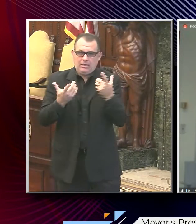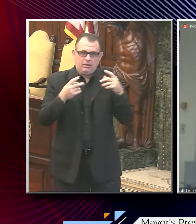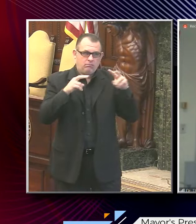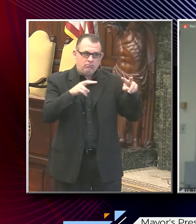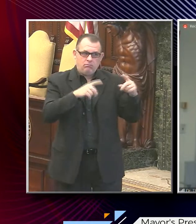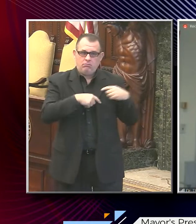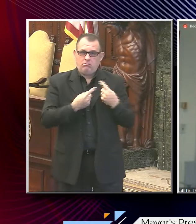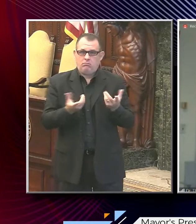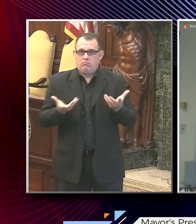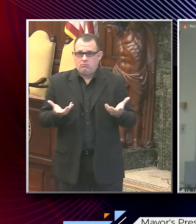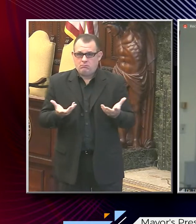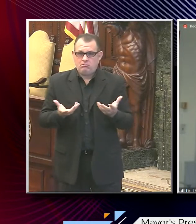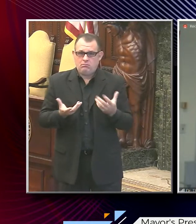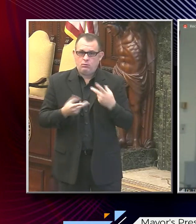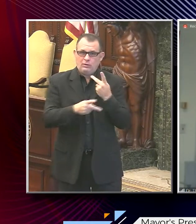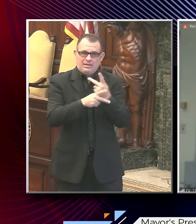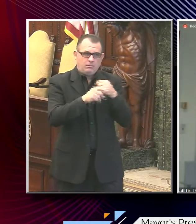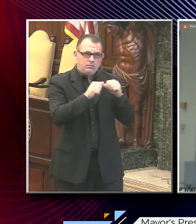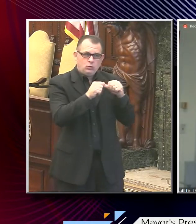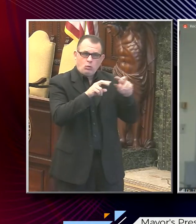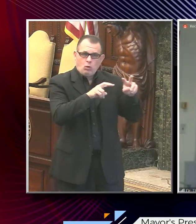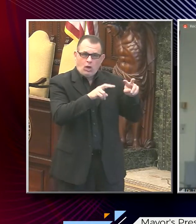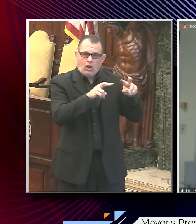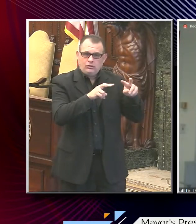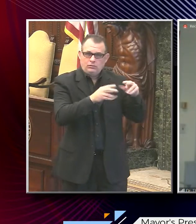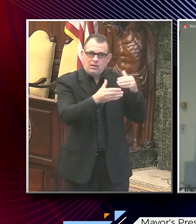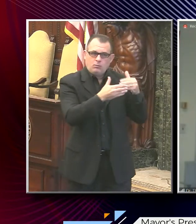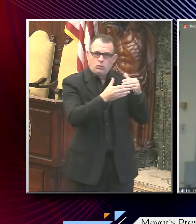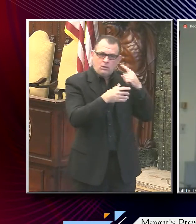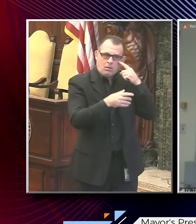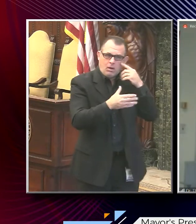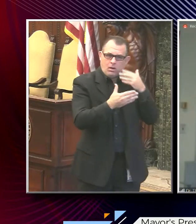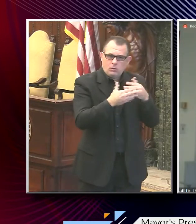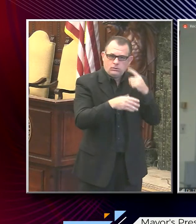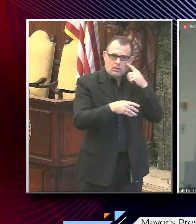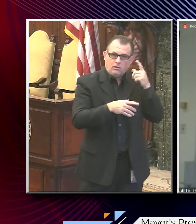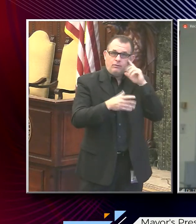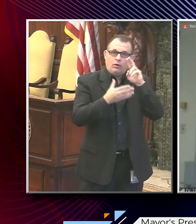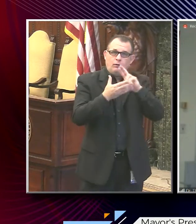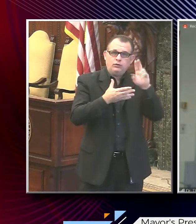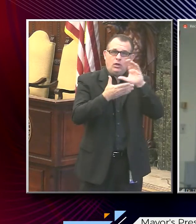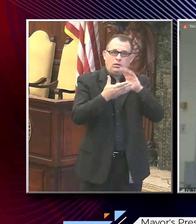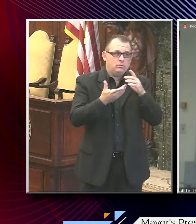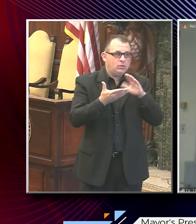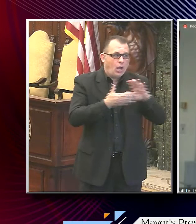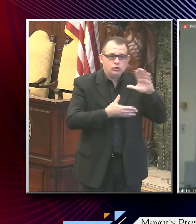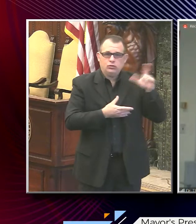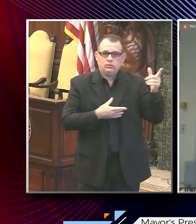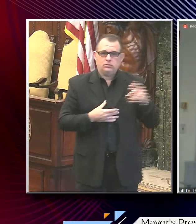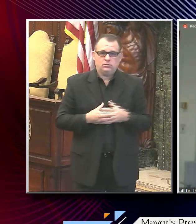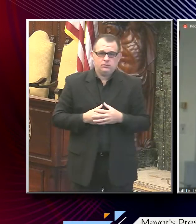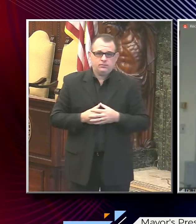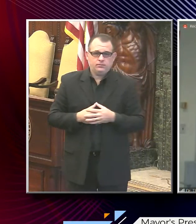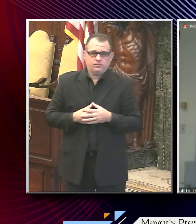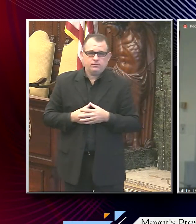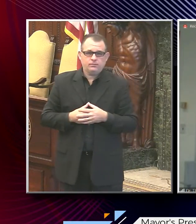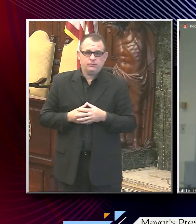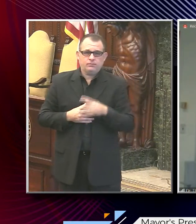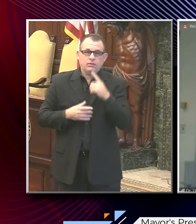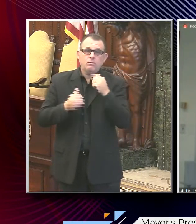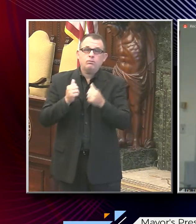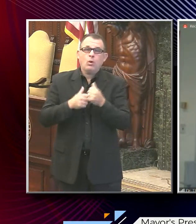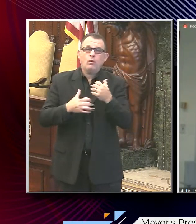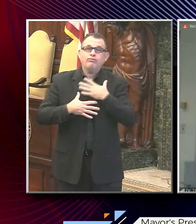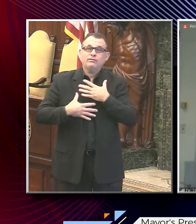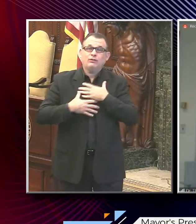colleges and watch this very closely. Then I want to just remind people that most respiratory viruses do get worse